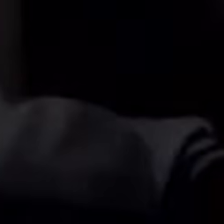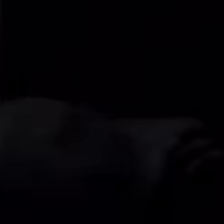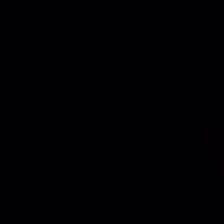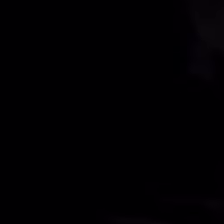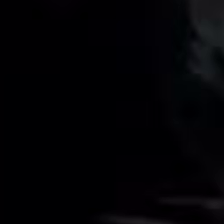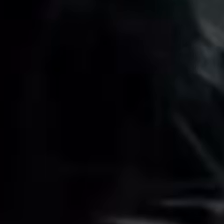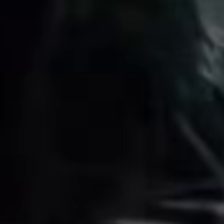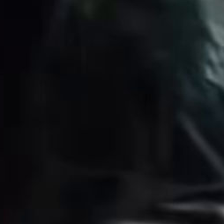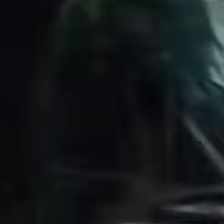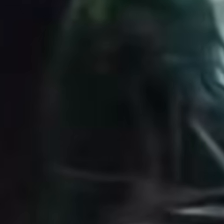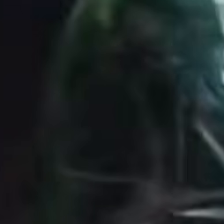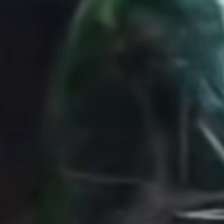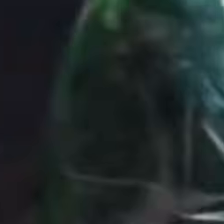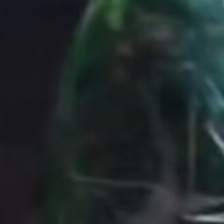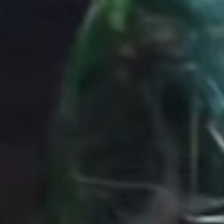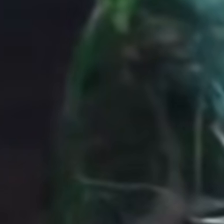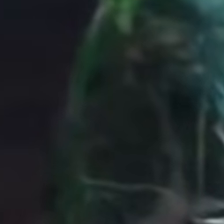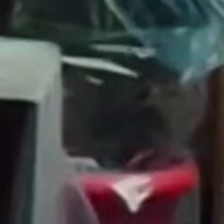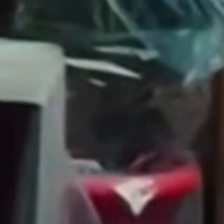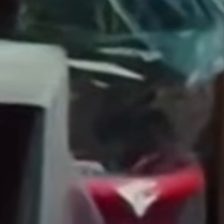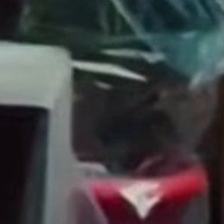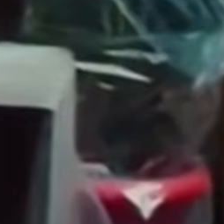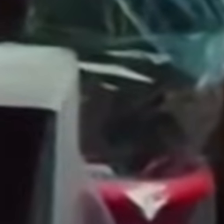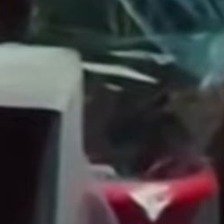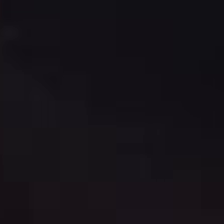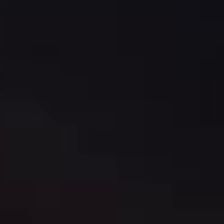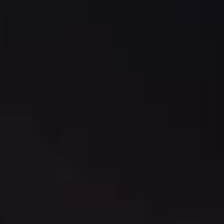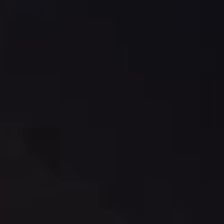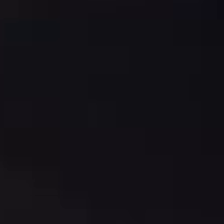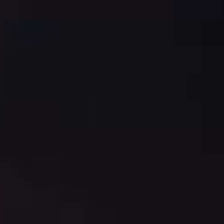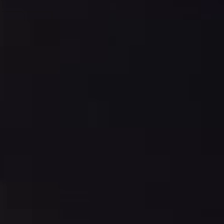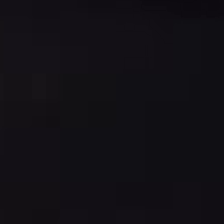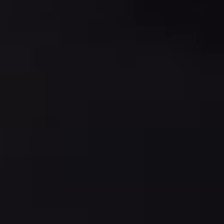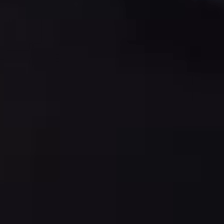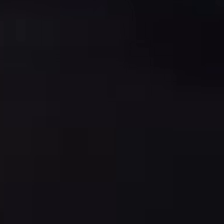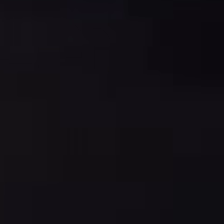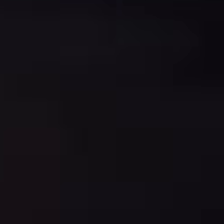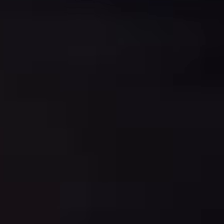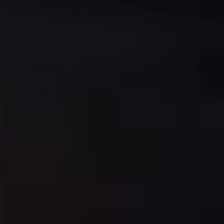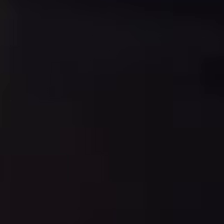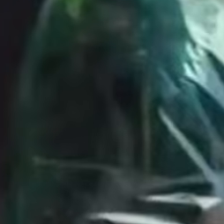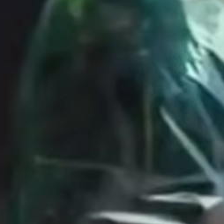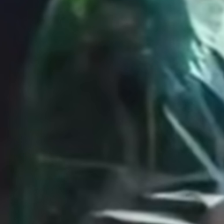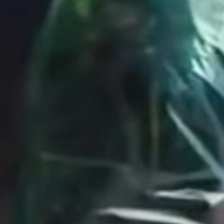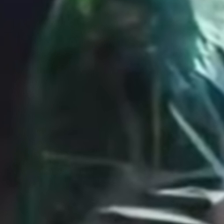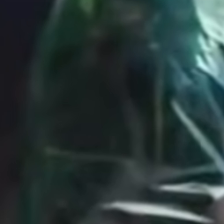Sometimes it's hard to fight. Some days I'm not alright.